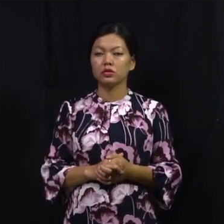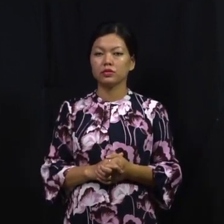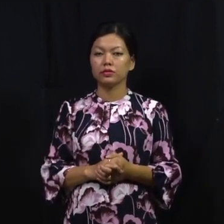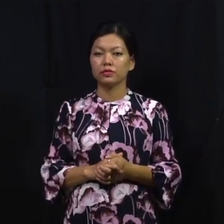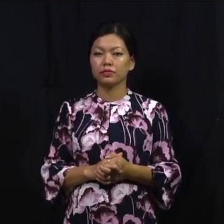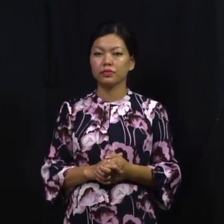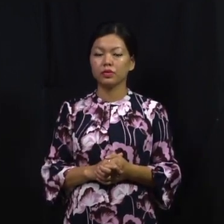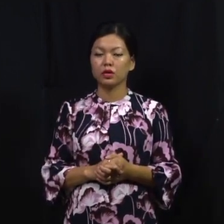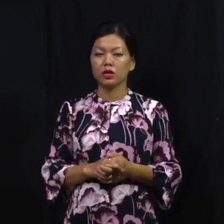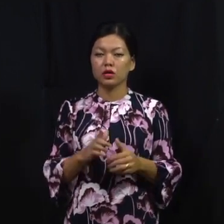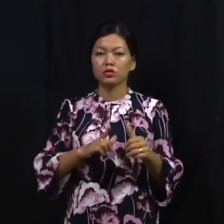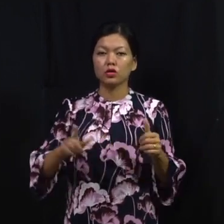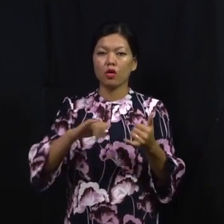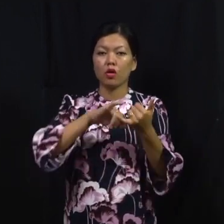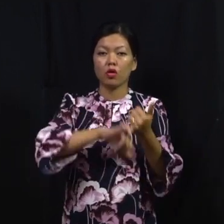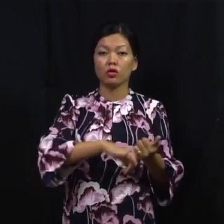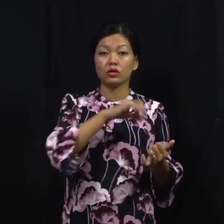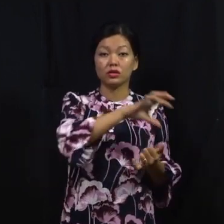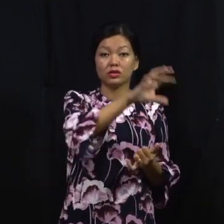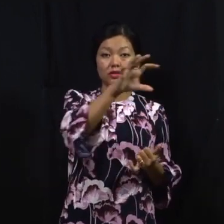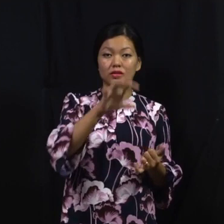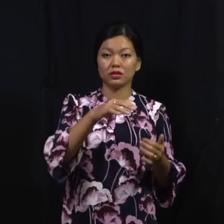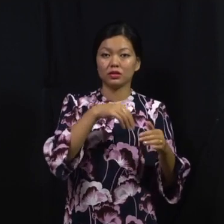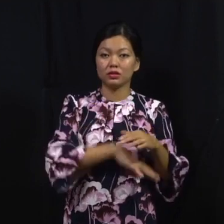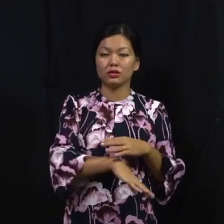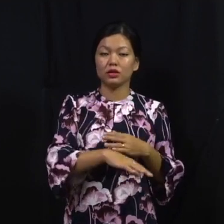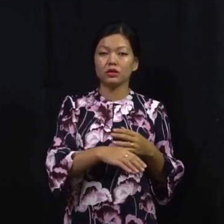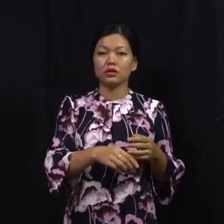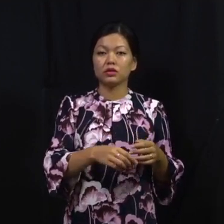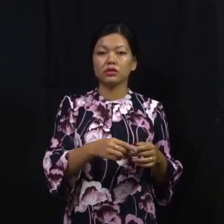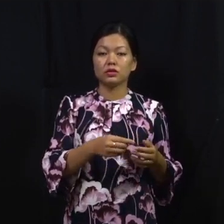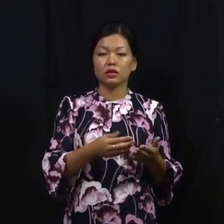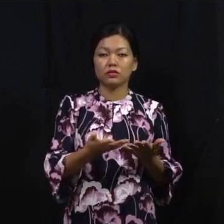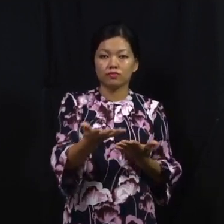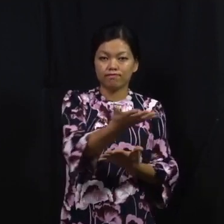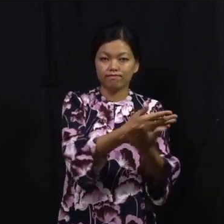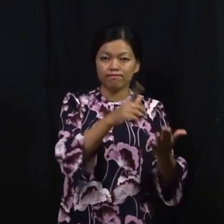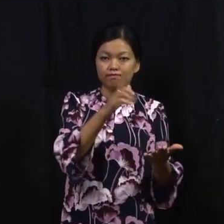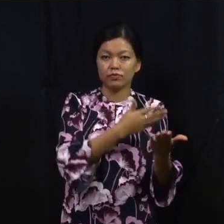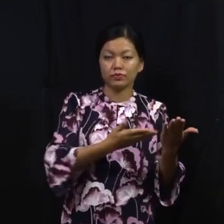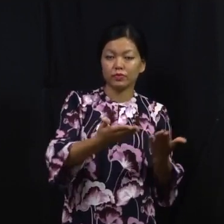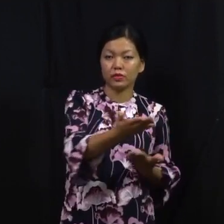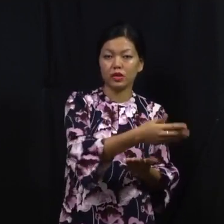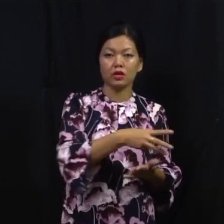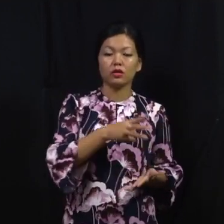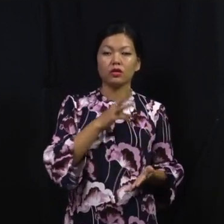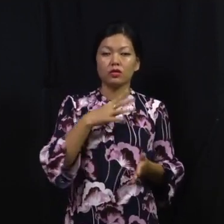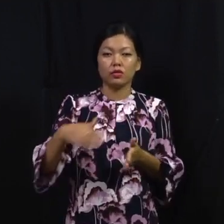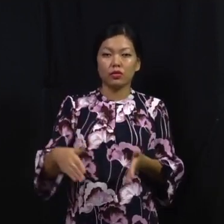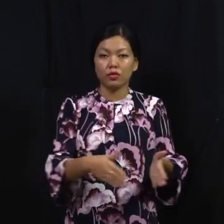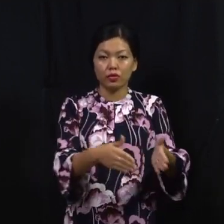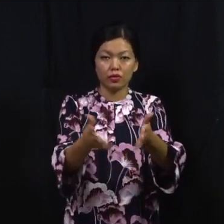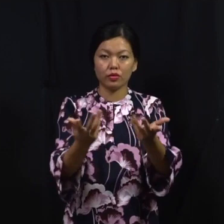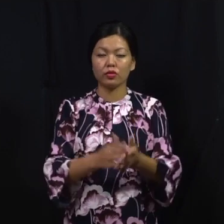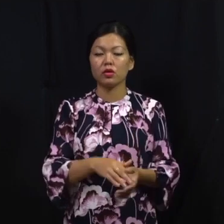territory of that state. Territory is talking about land again, the rivers as well as this mountain ranges